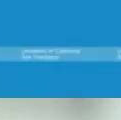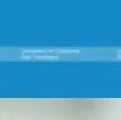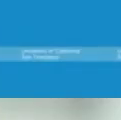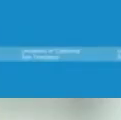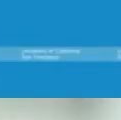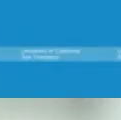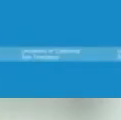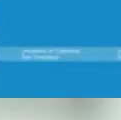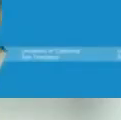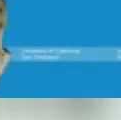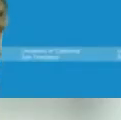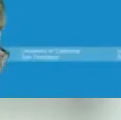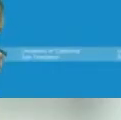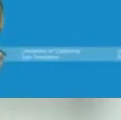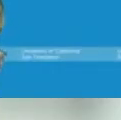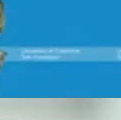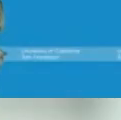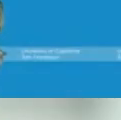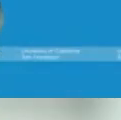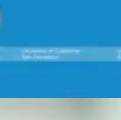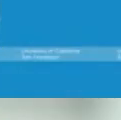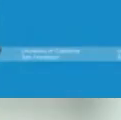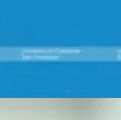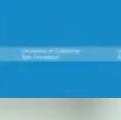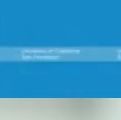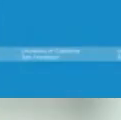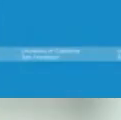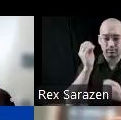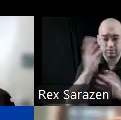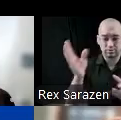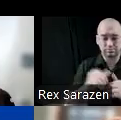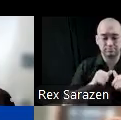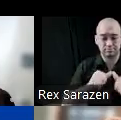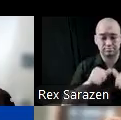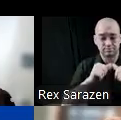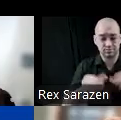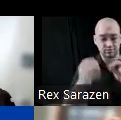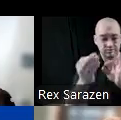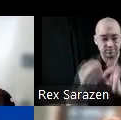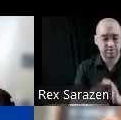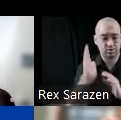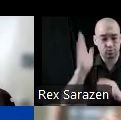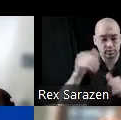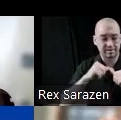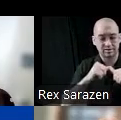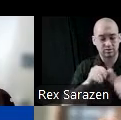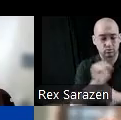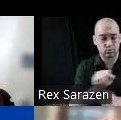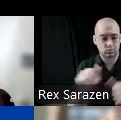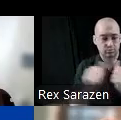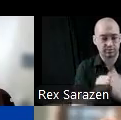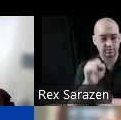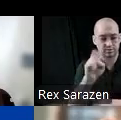adults. And so we truly welcome your input and ongoing feedback. And we're going to continue to work with Susan